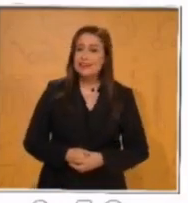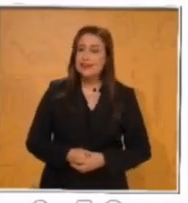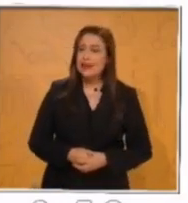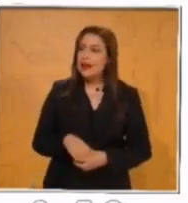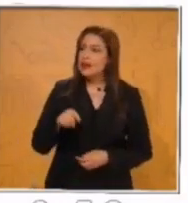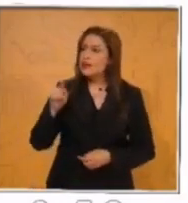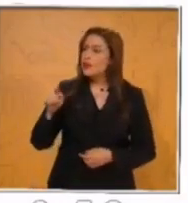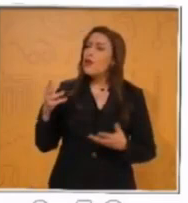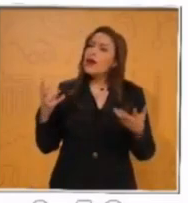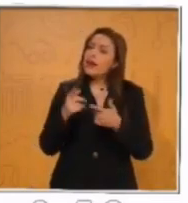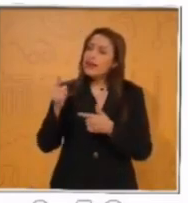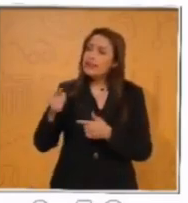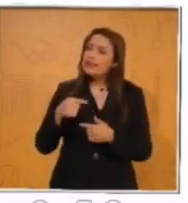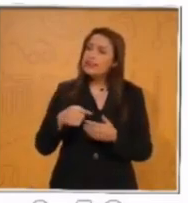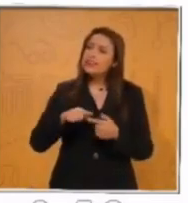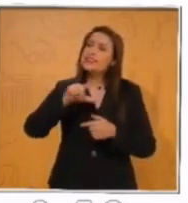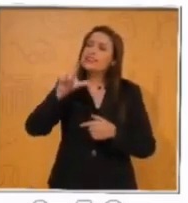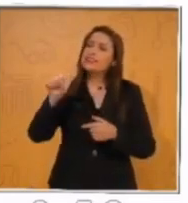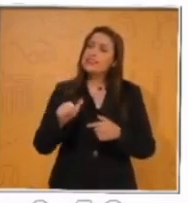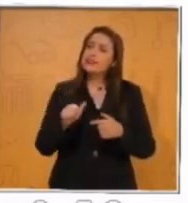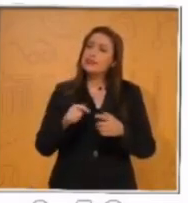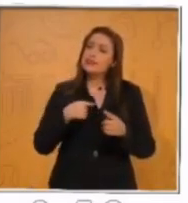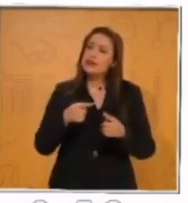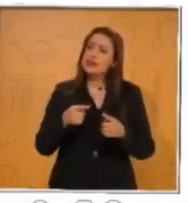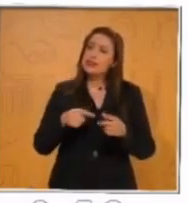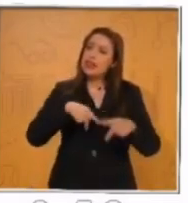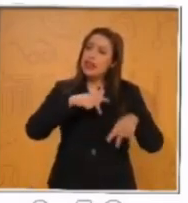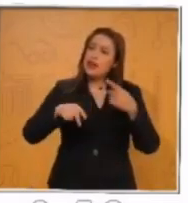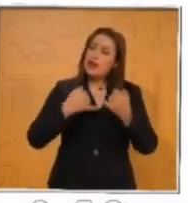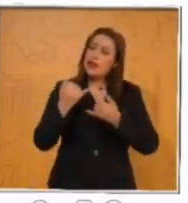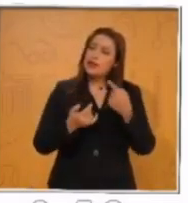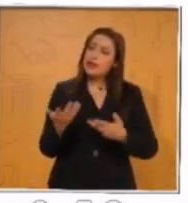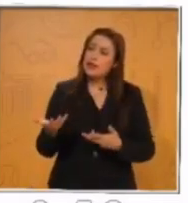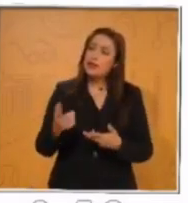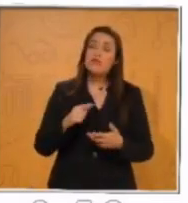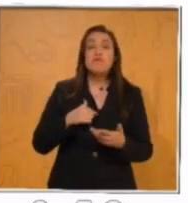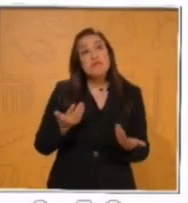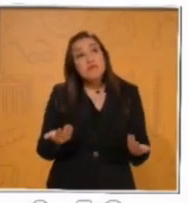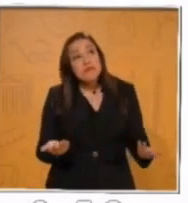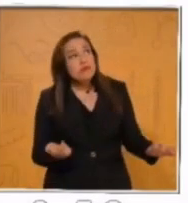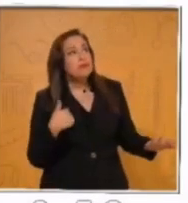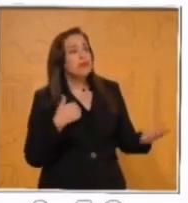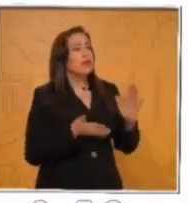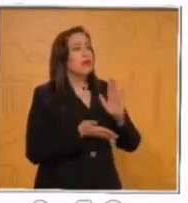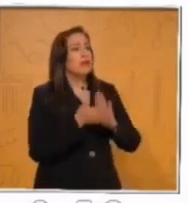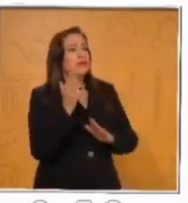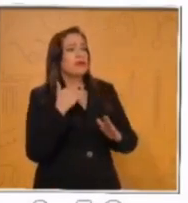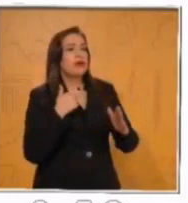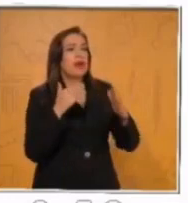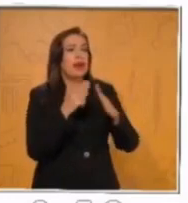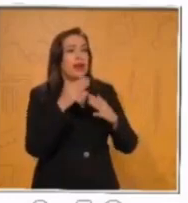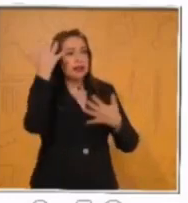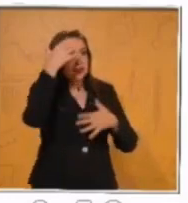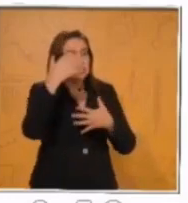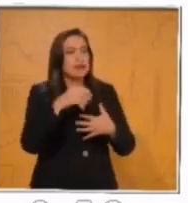What did you do after your soccer match? Well, I went home and took a shower and then went out.